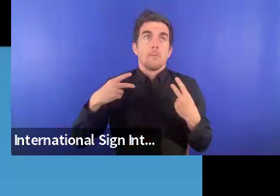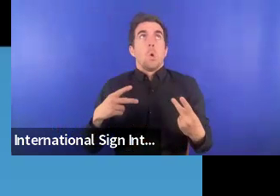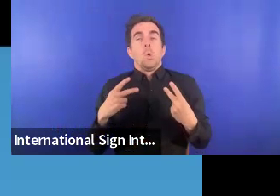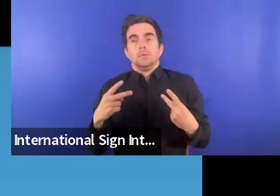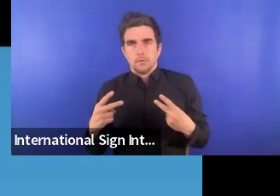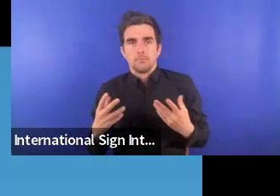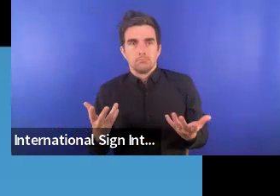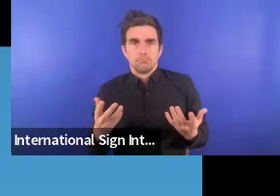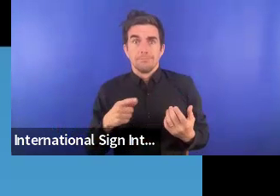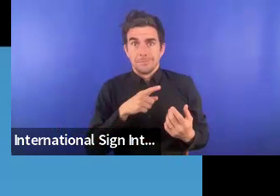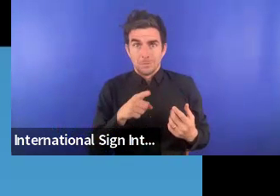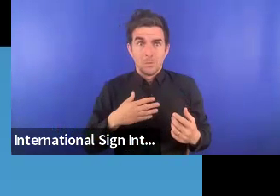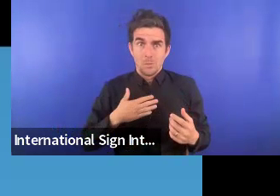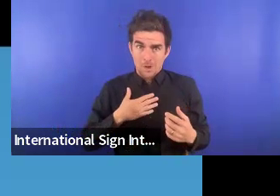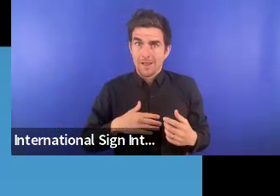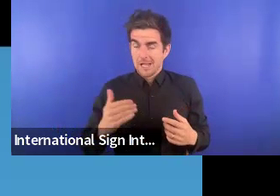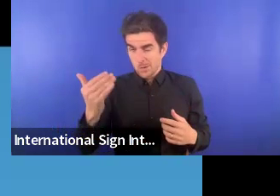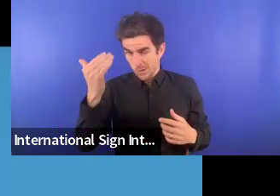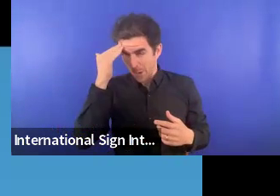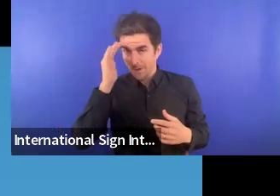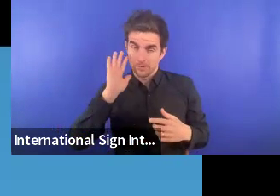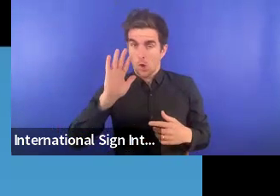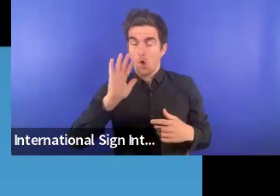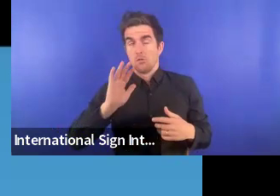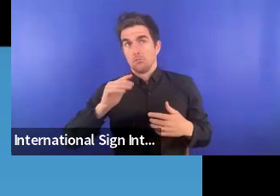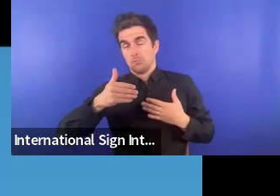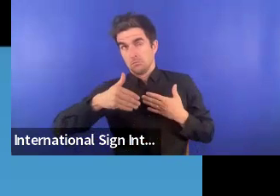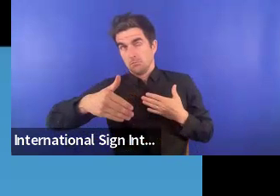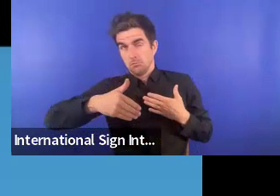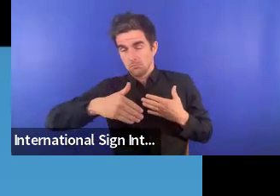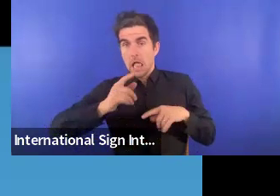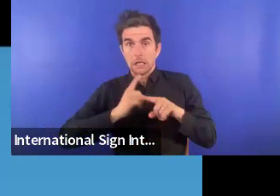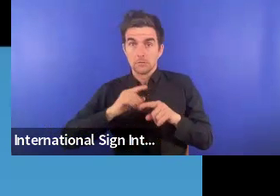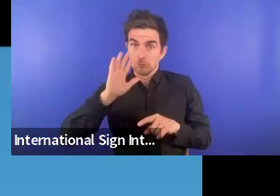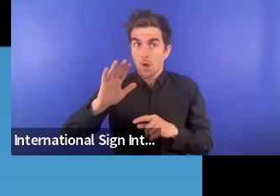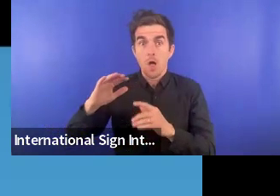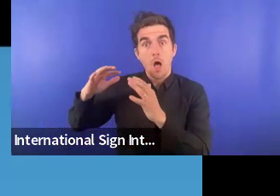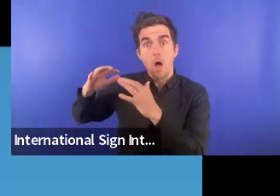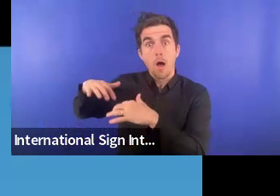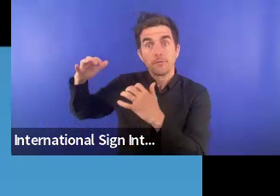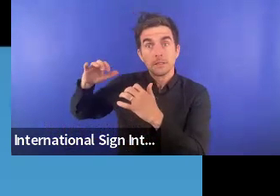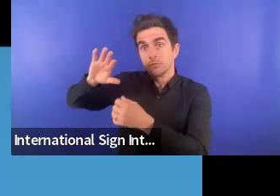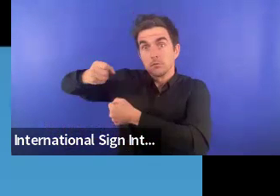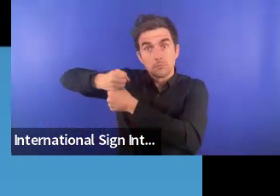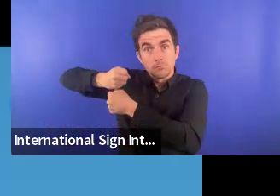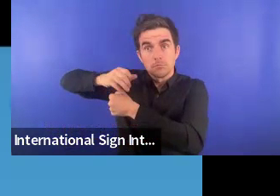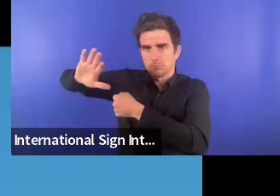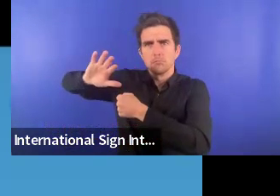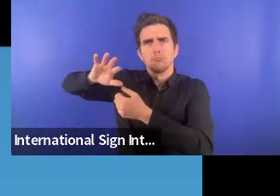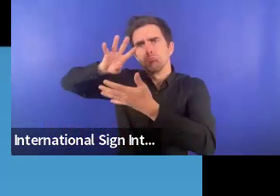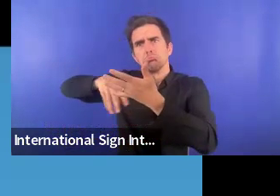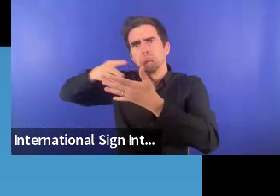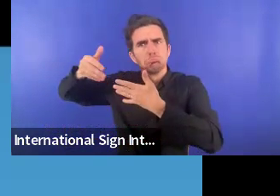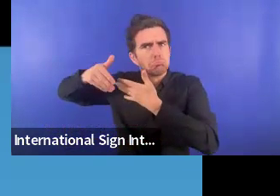government and the processes for how they pass policy. And you want to make